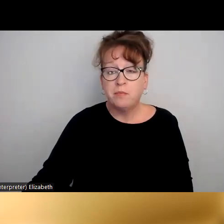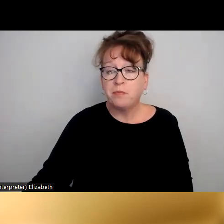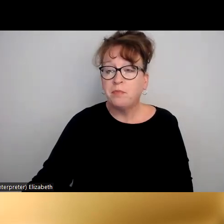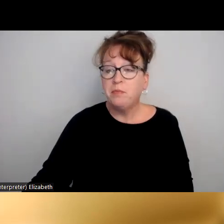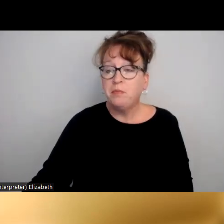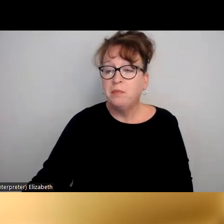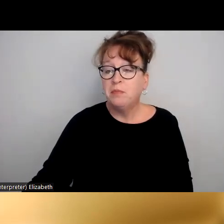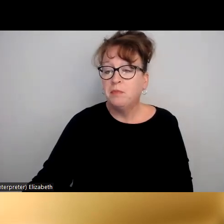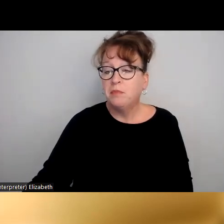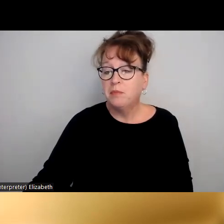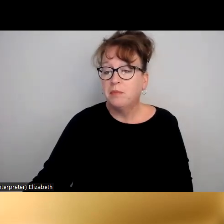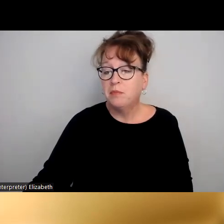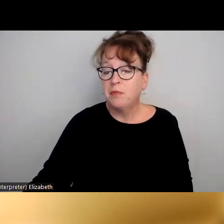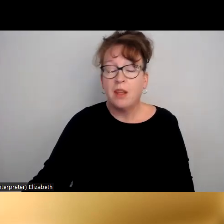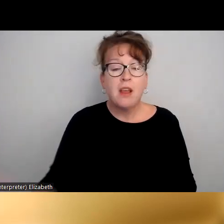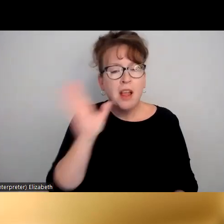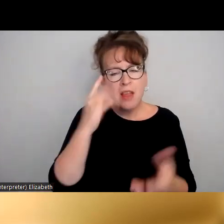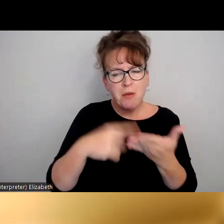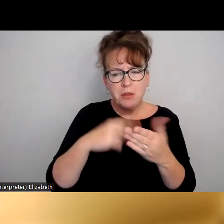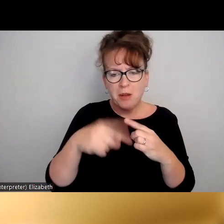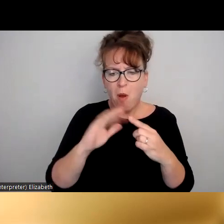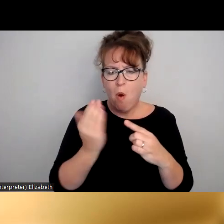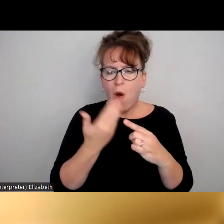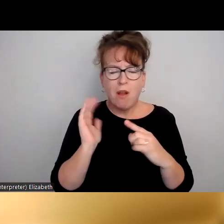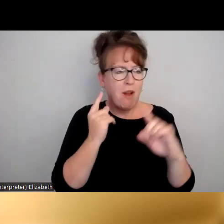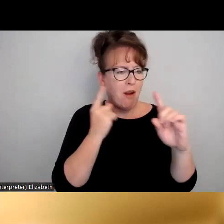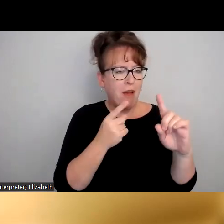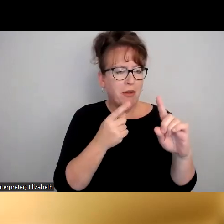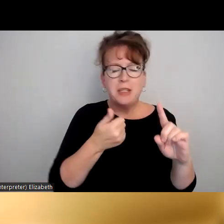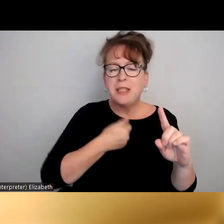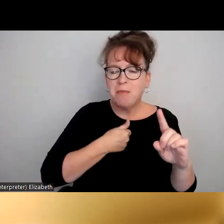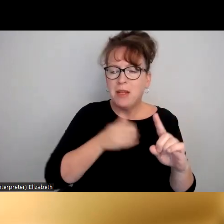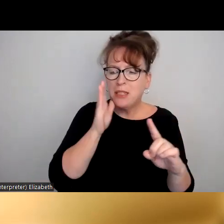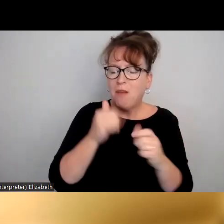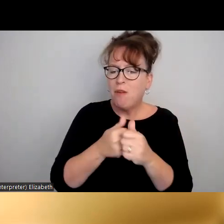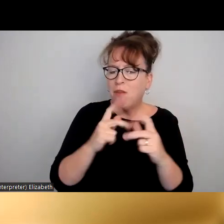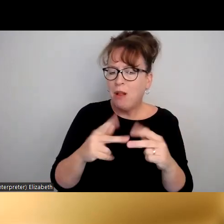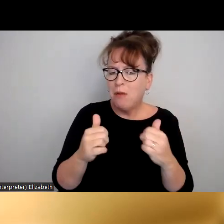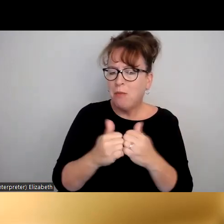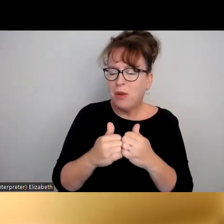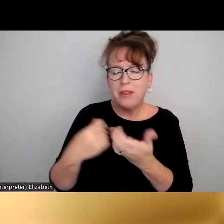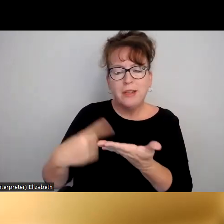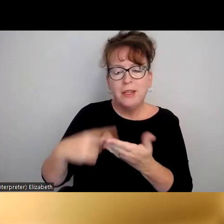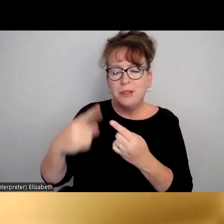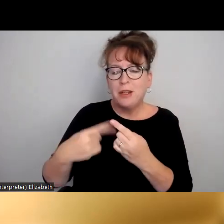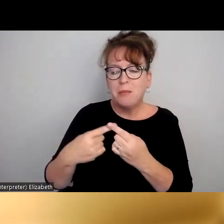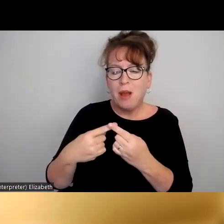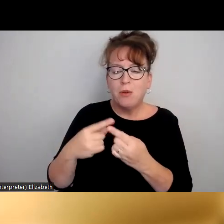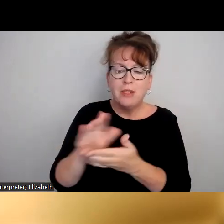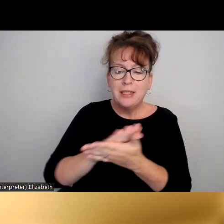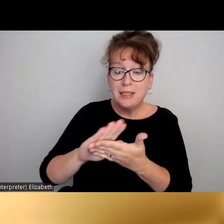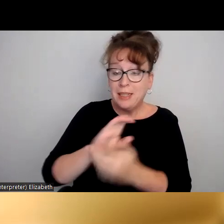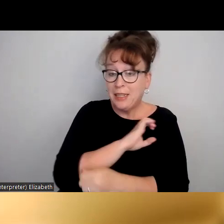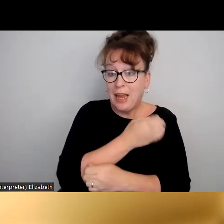And then I'll follow up at the end and talk about greenhouse gas reductions or clean energy. So from here, I'll turn it over to my colleague,